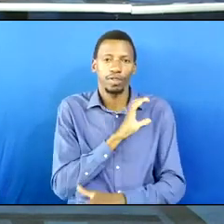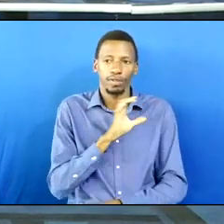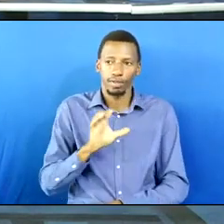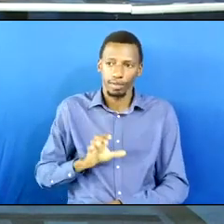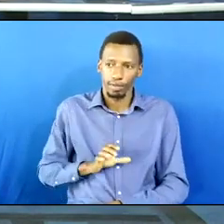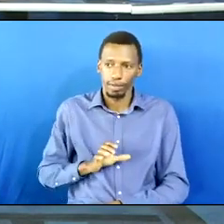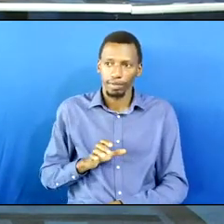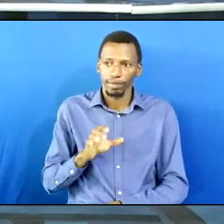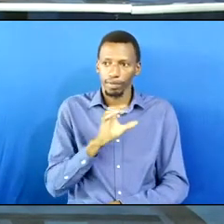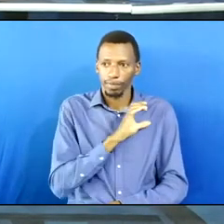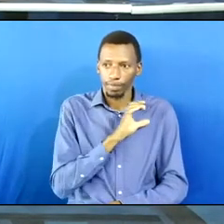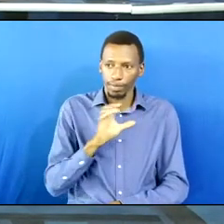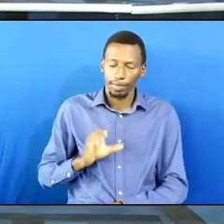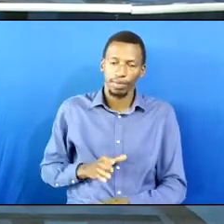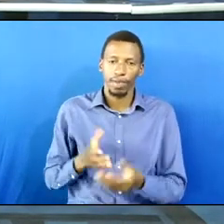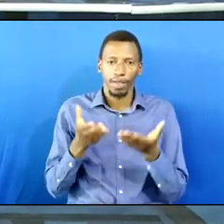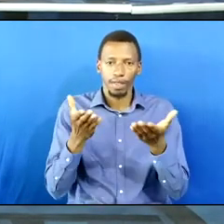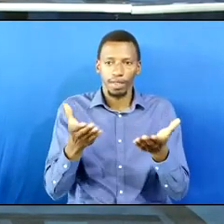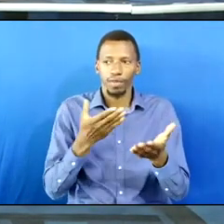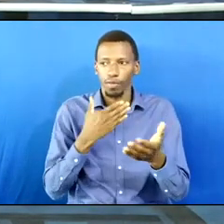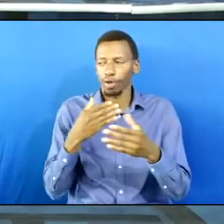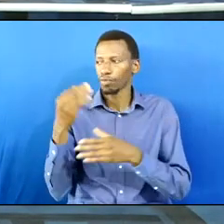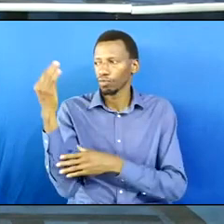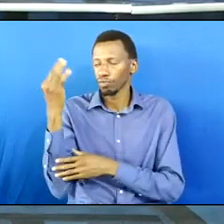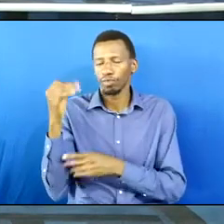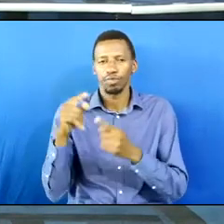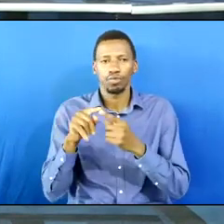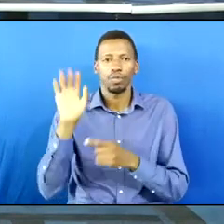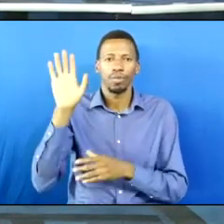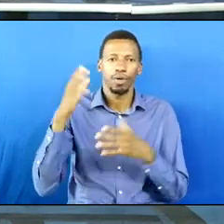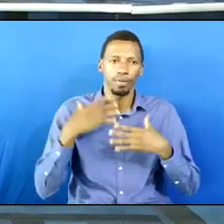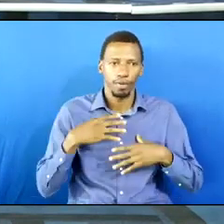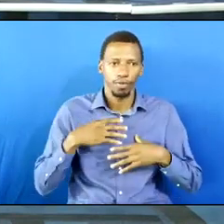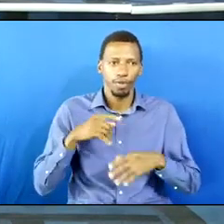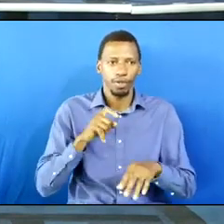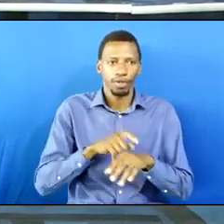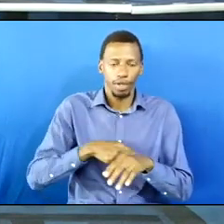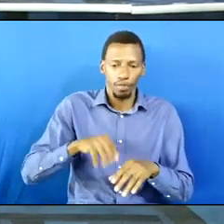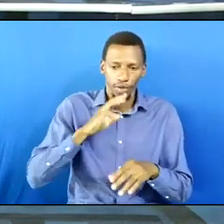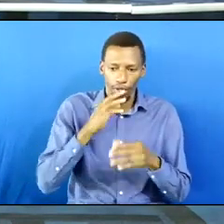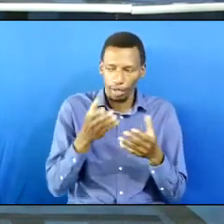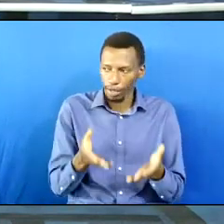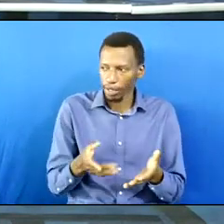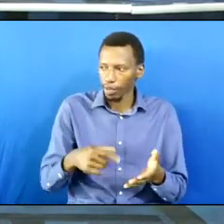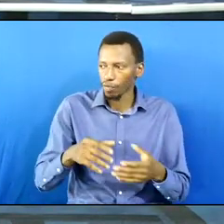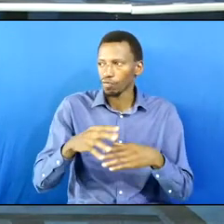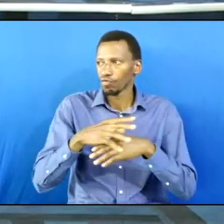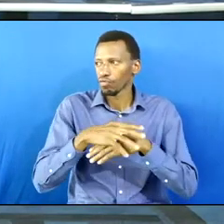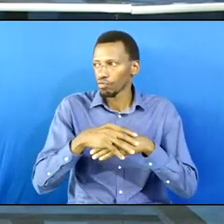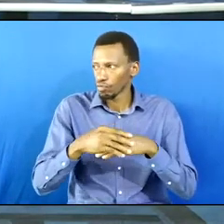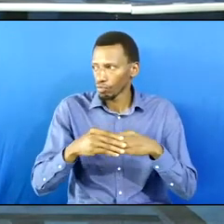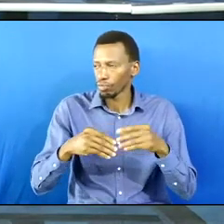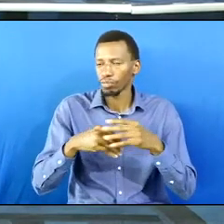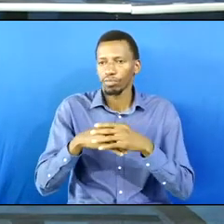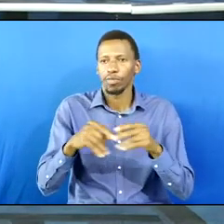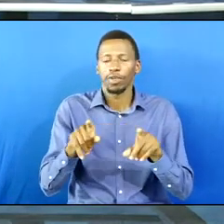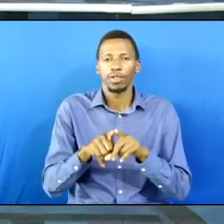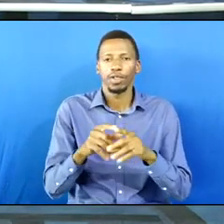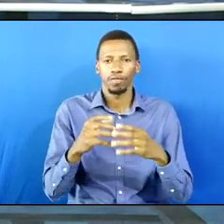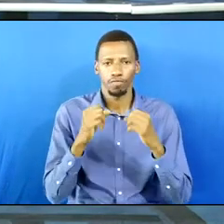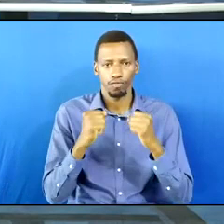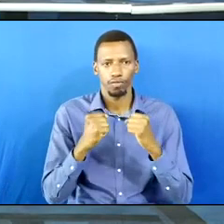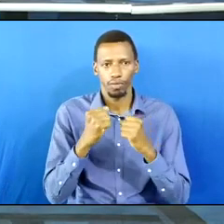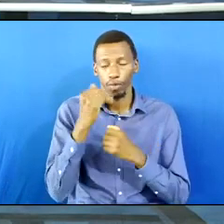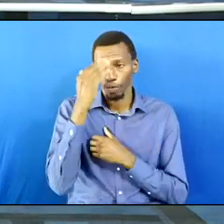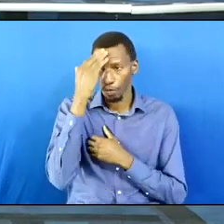is present to minister unto his people. So when we are here, we are very comfortable and confident because